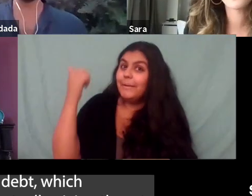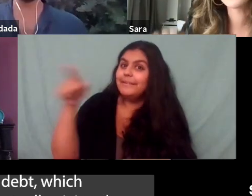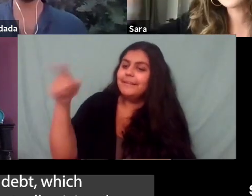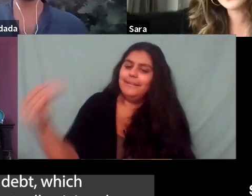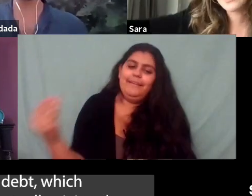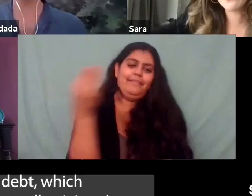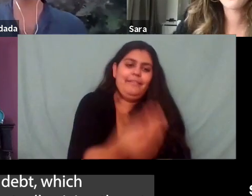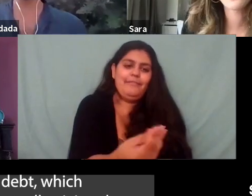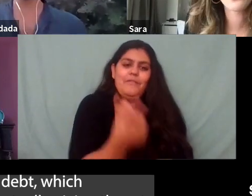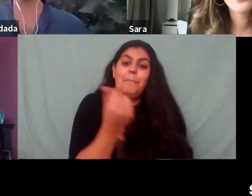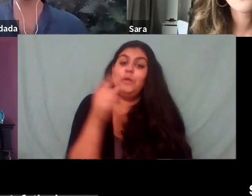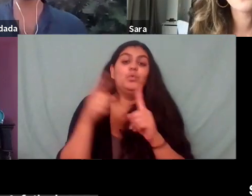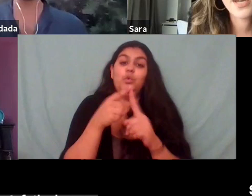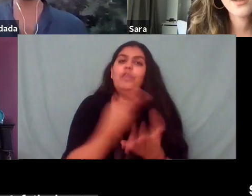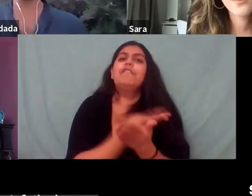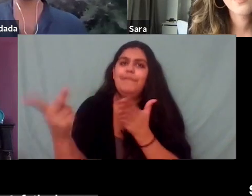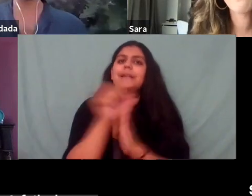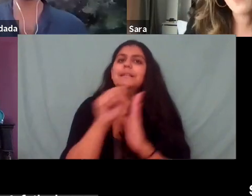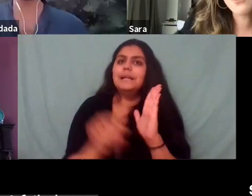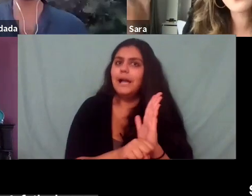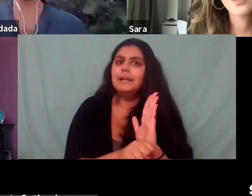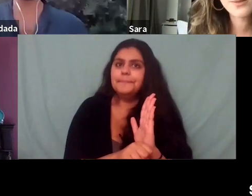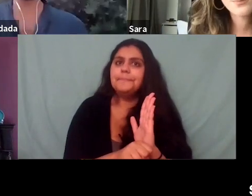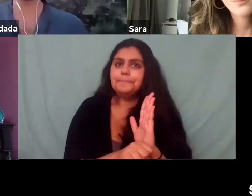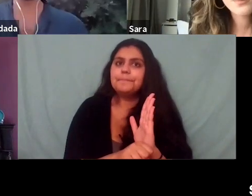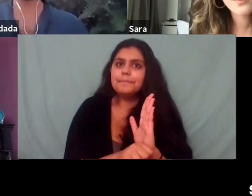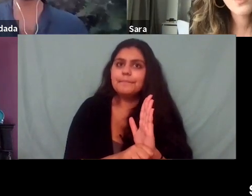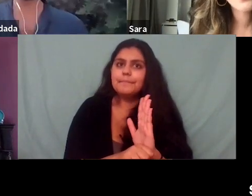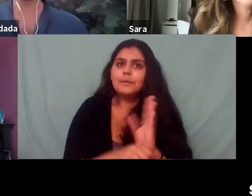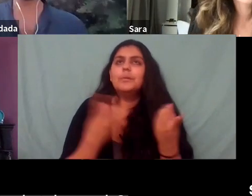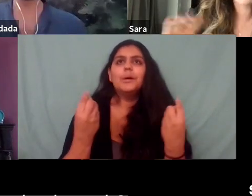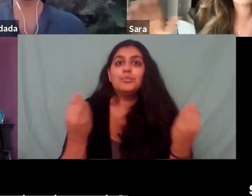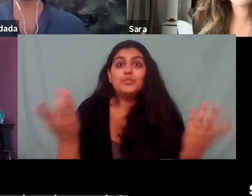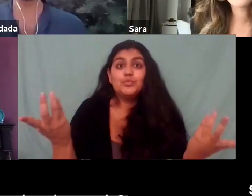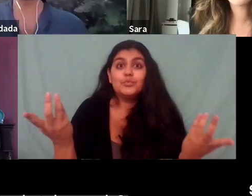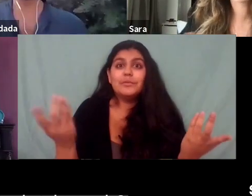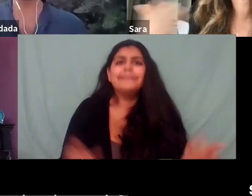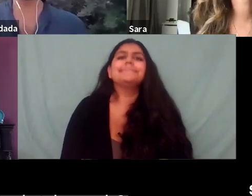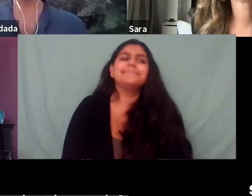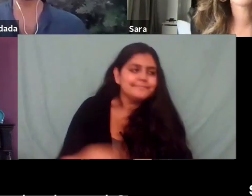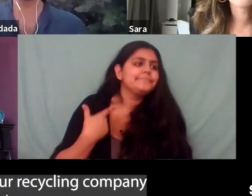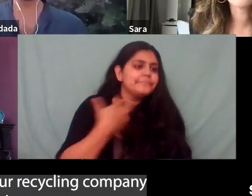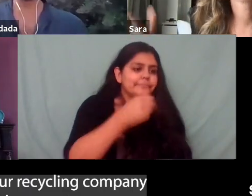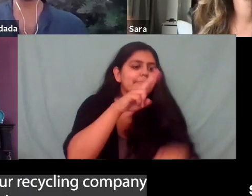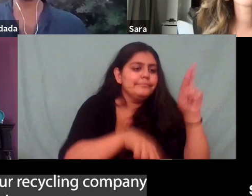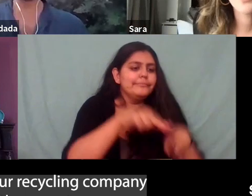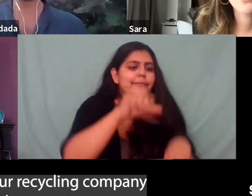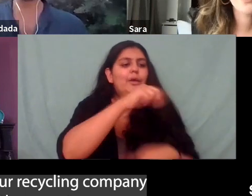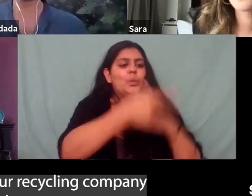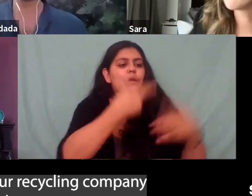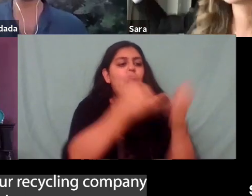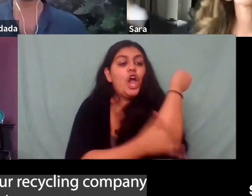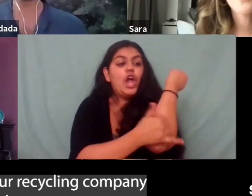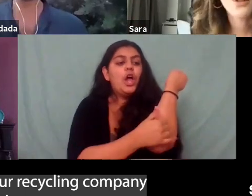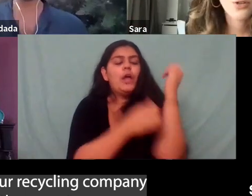which in turn is actually giving them to the state, the failed state. So as a result, what do? You go build your